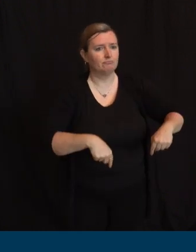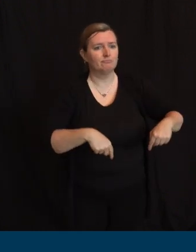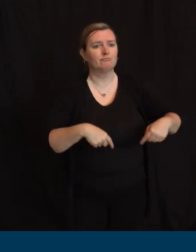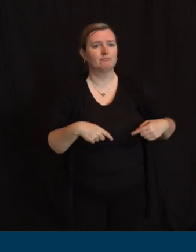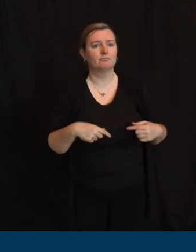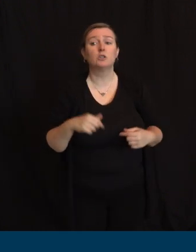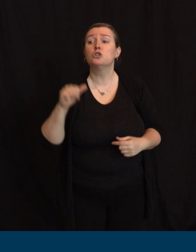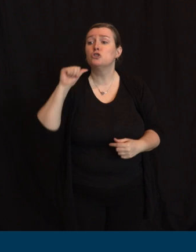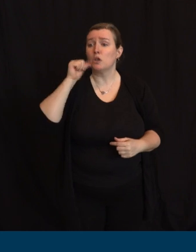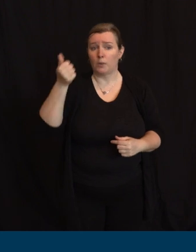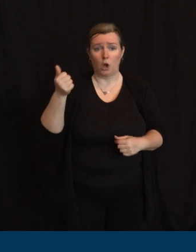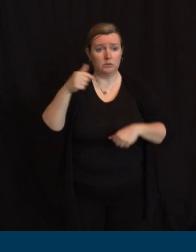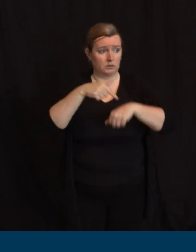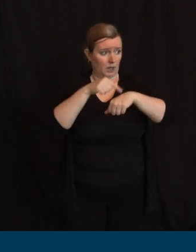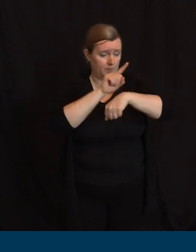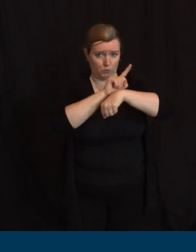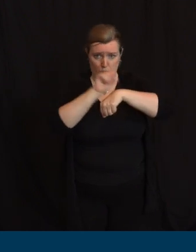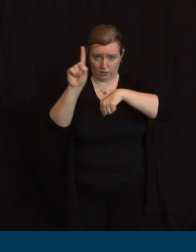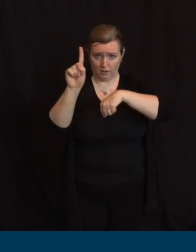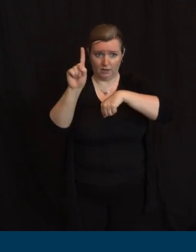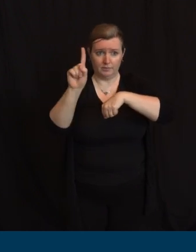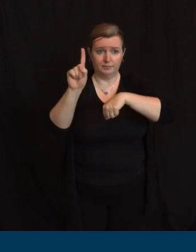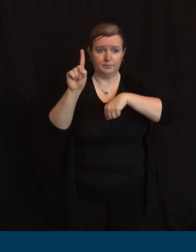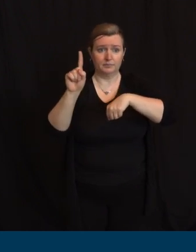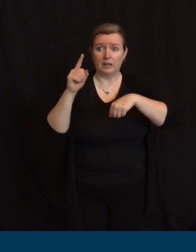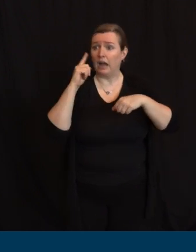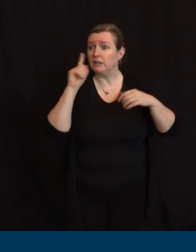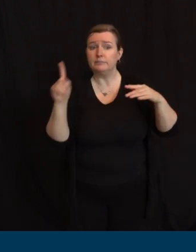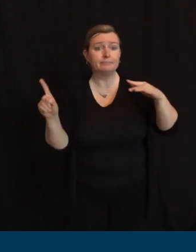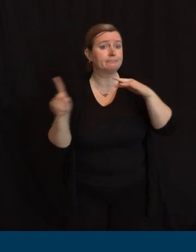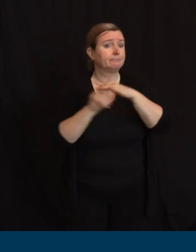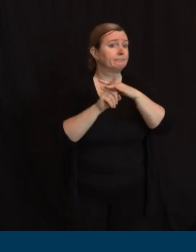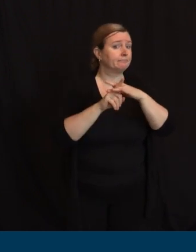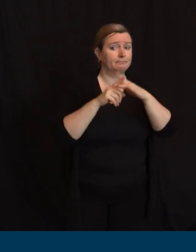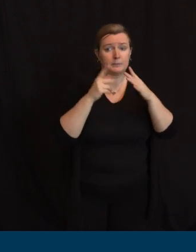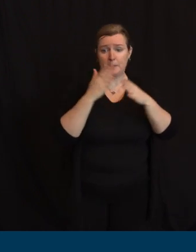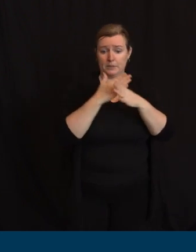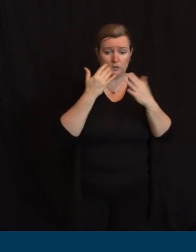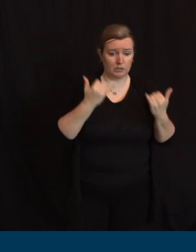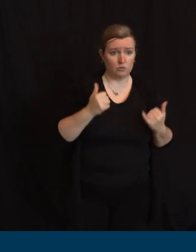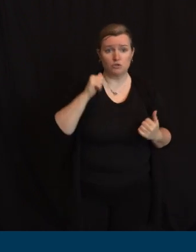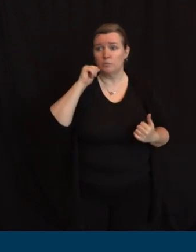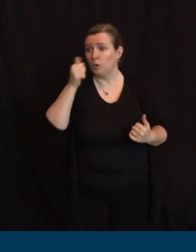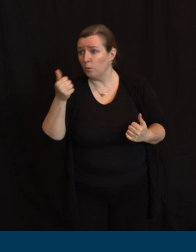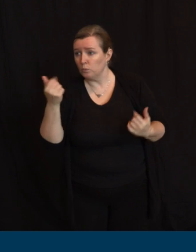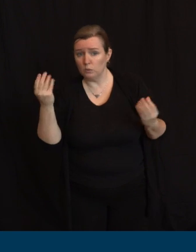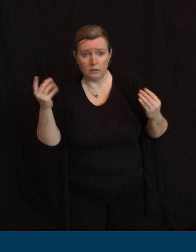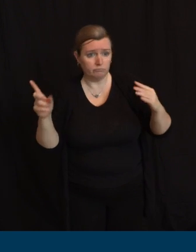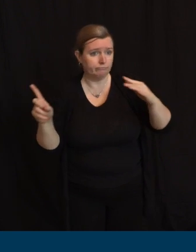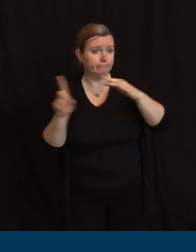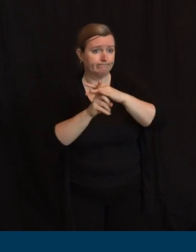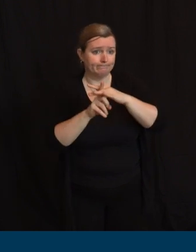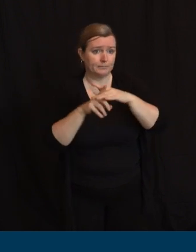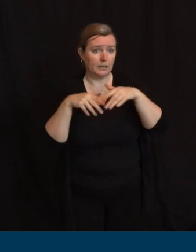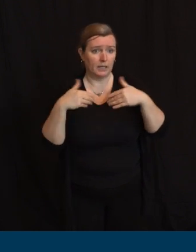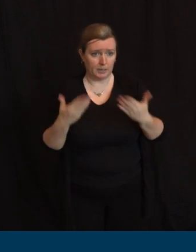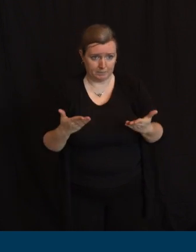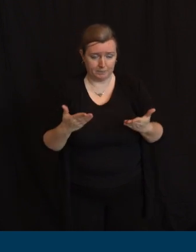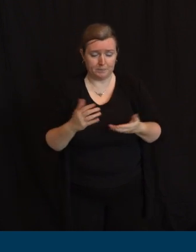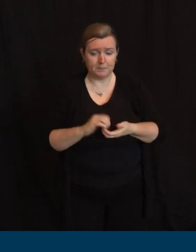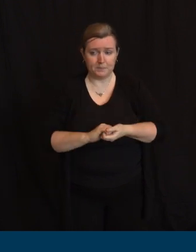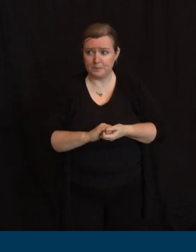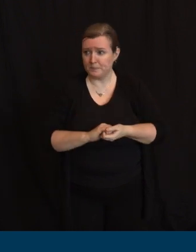now and tomorrow, I got a new mask I put on here. If there's news between